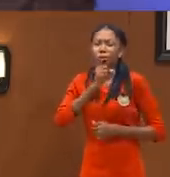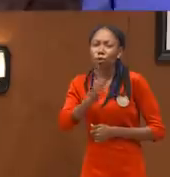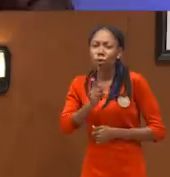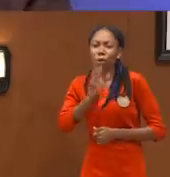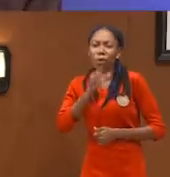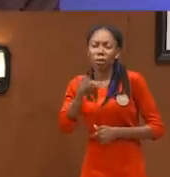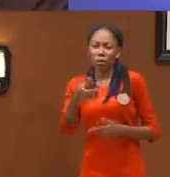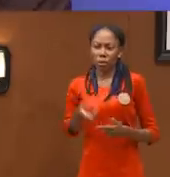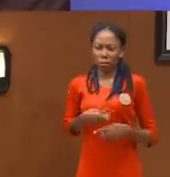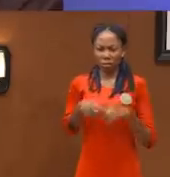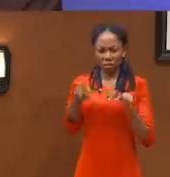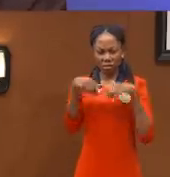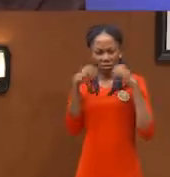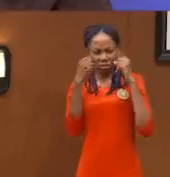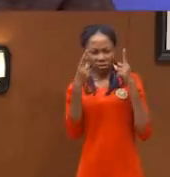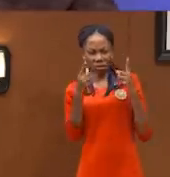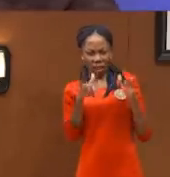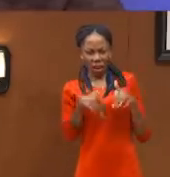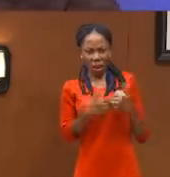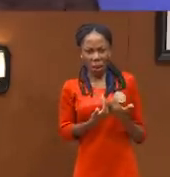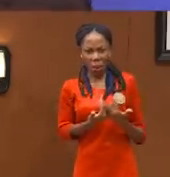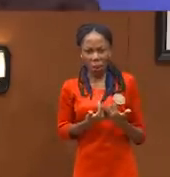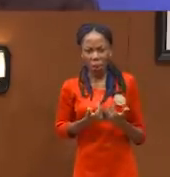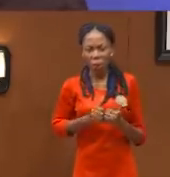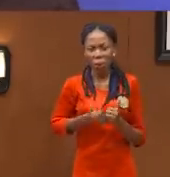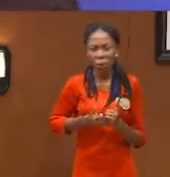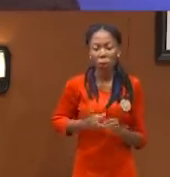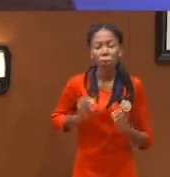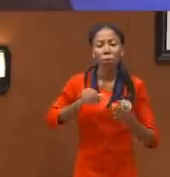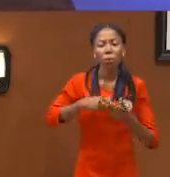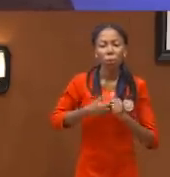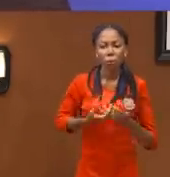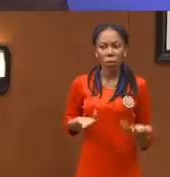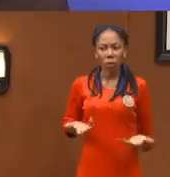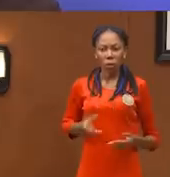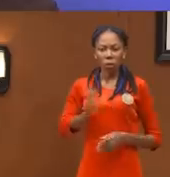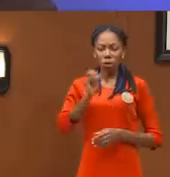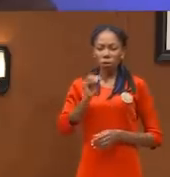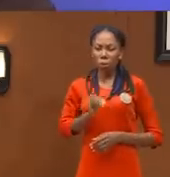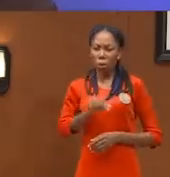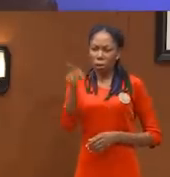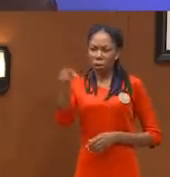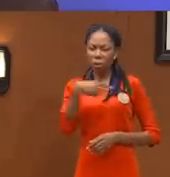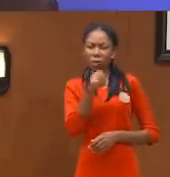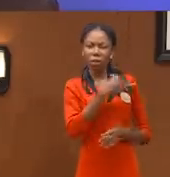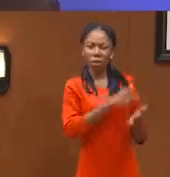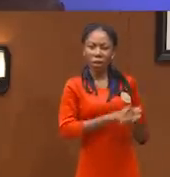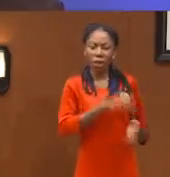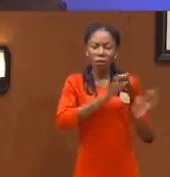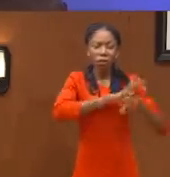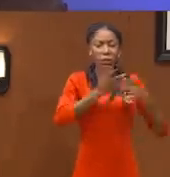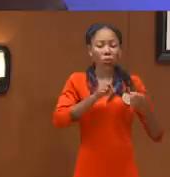I didn't say anything after then. I said, okay, fine. If you don't want to do something, just say you don't want to do something instead of you denying